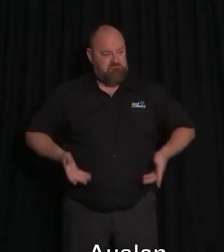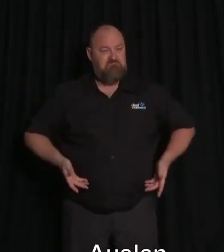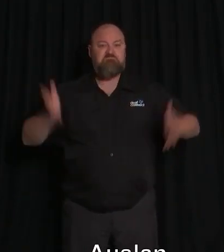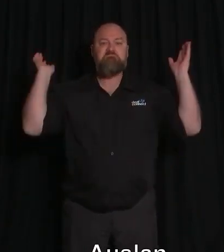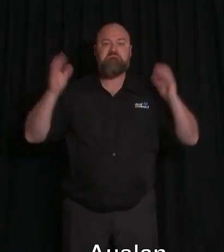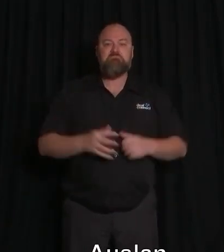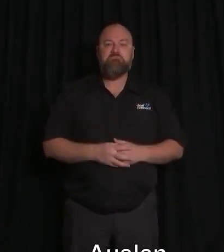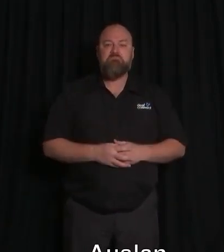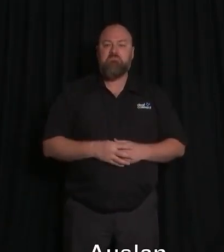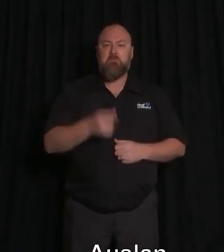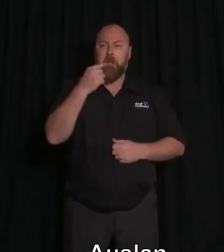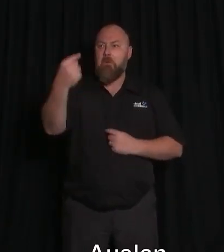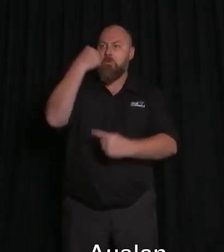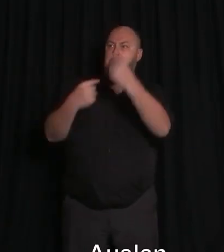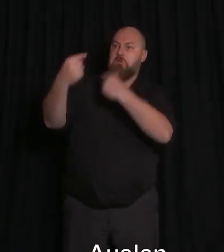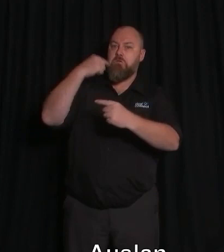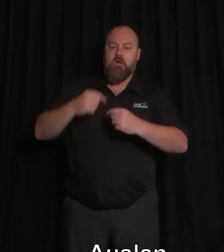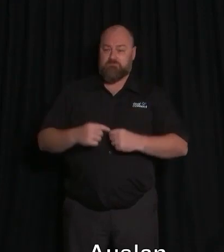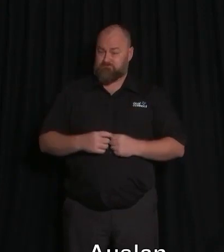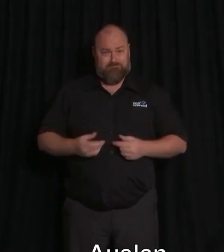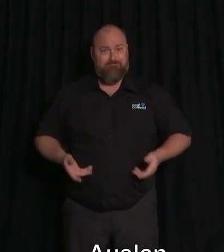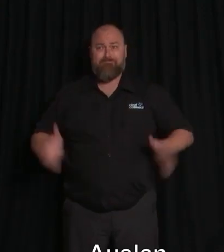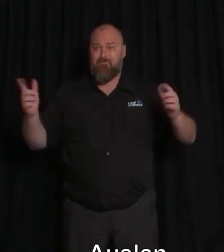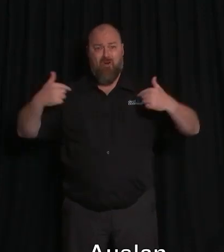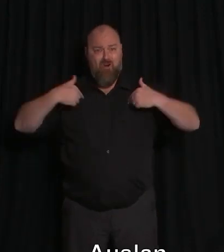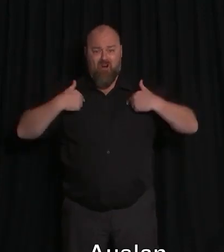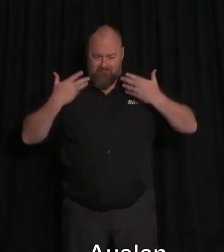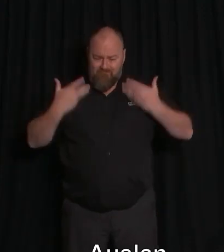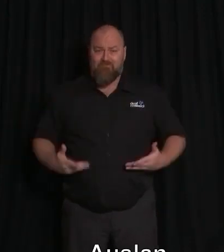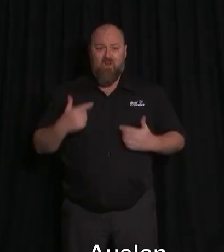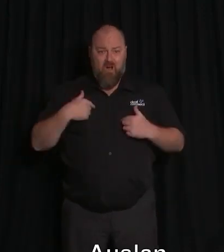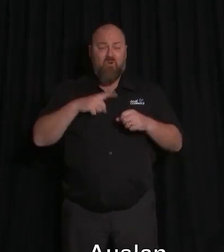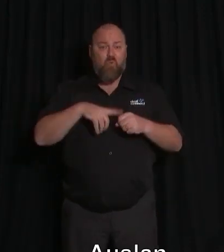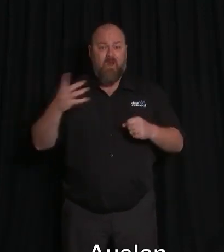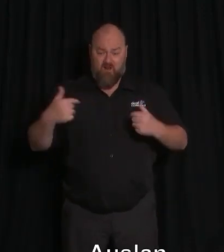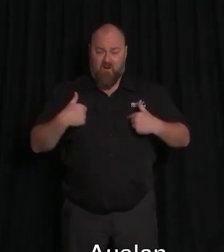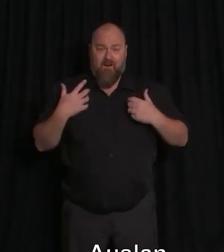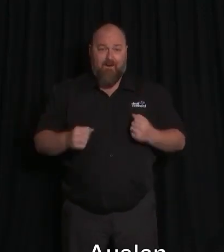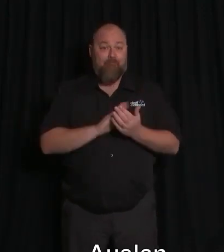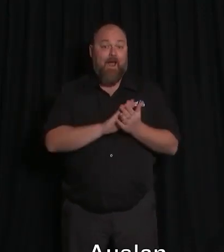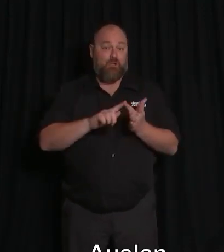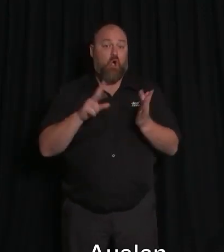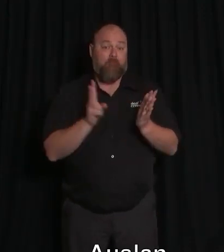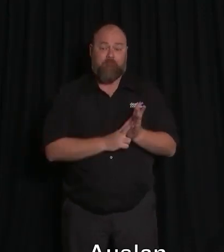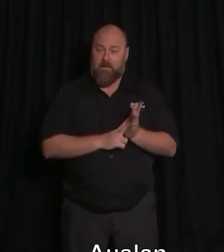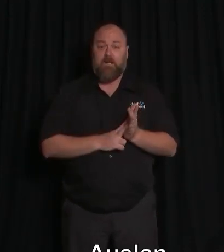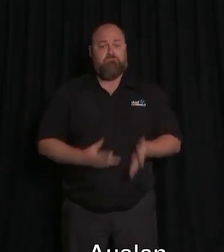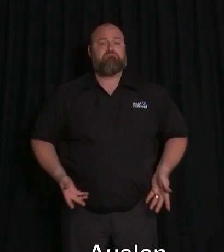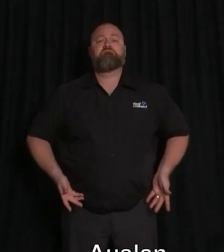told them, "I'm queer." He told them, "I'm living with HIV." Now, very